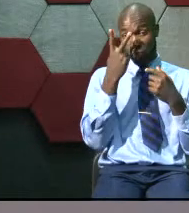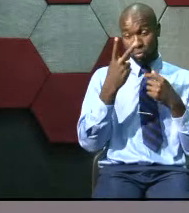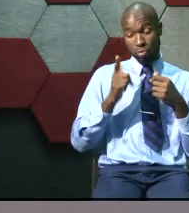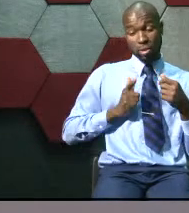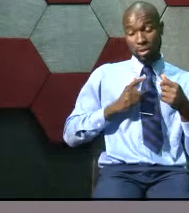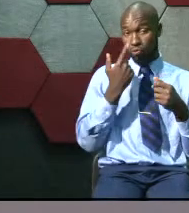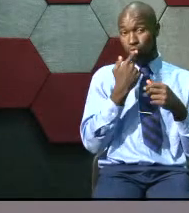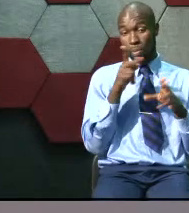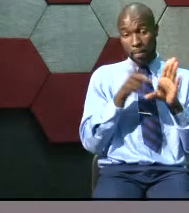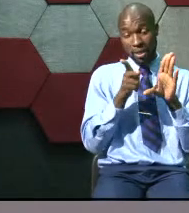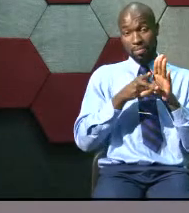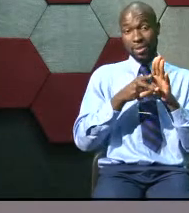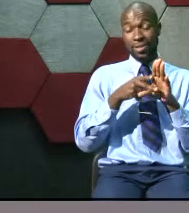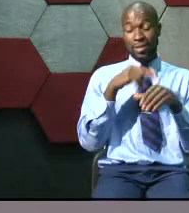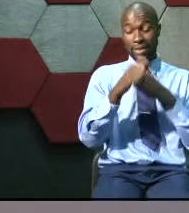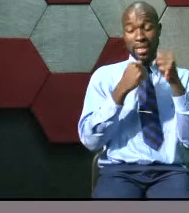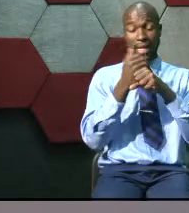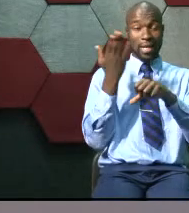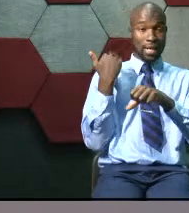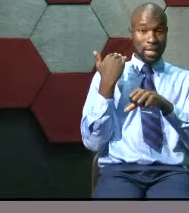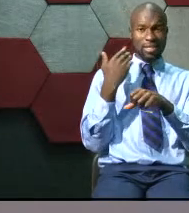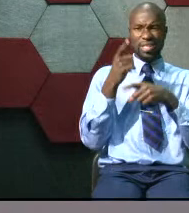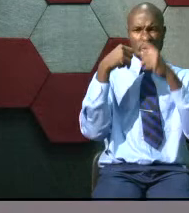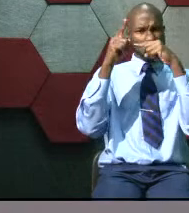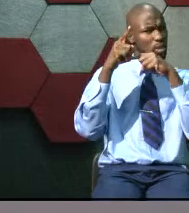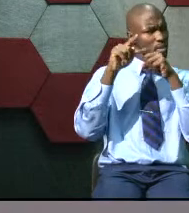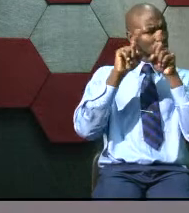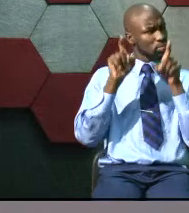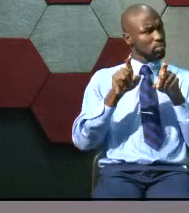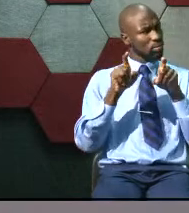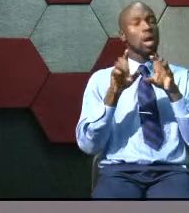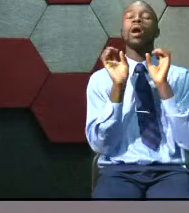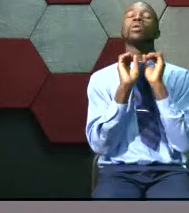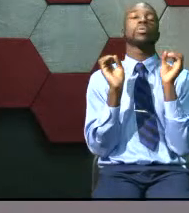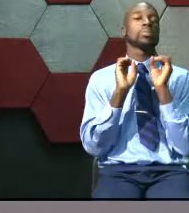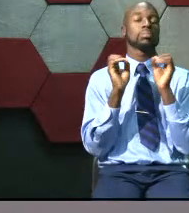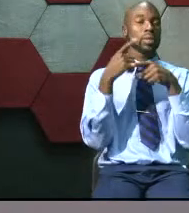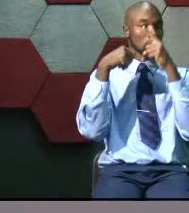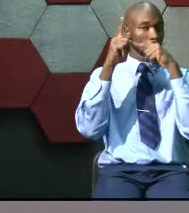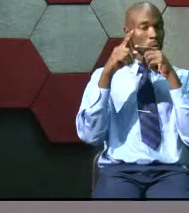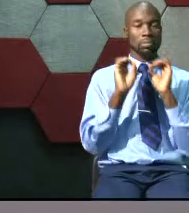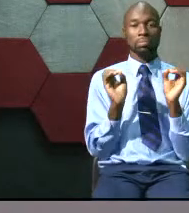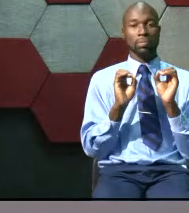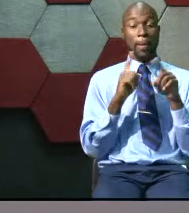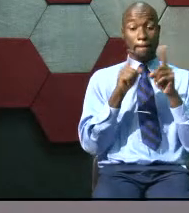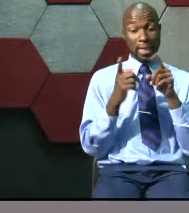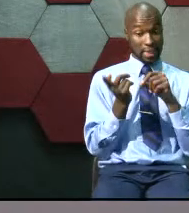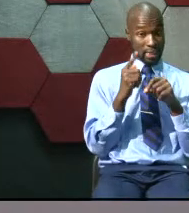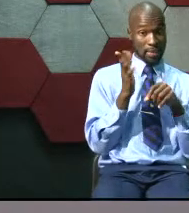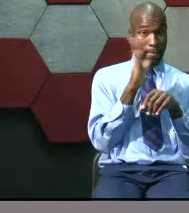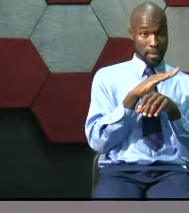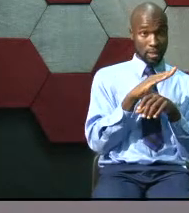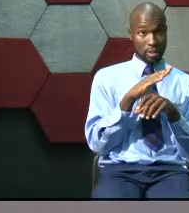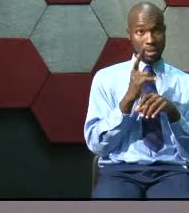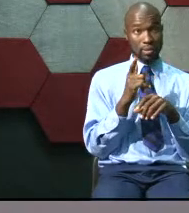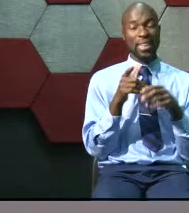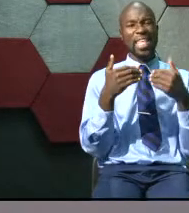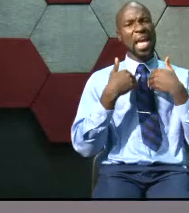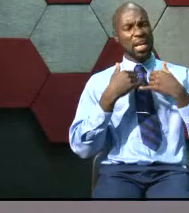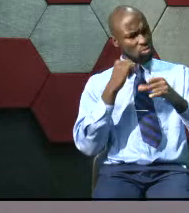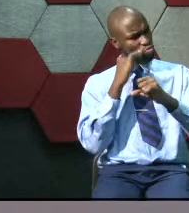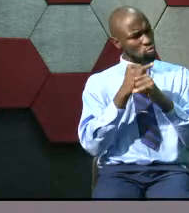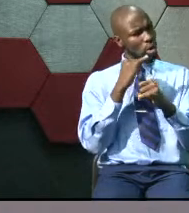participated last year. Yeah. Did they win, Vanessa? No, unfortunately, they didn't win. But they came back. Yes. They came back again. And hard